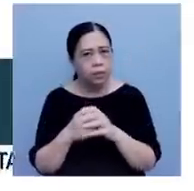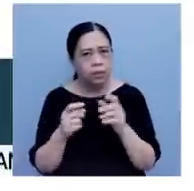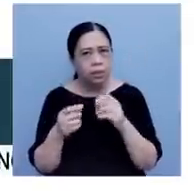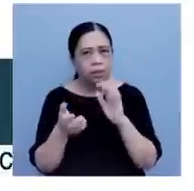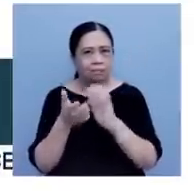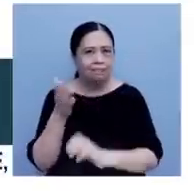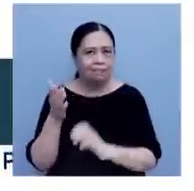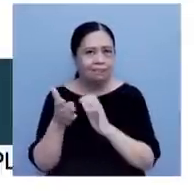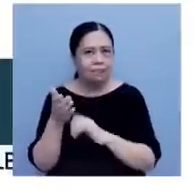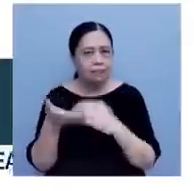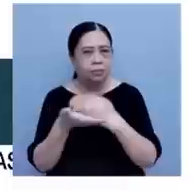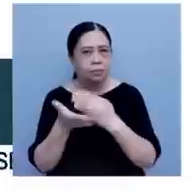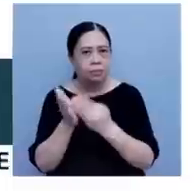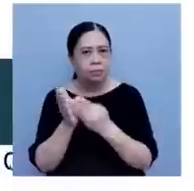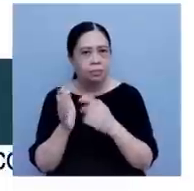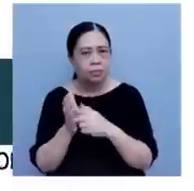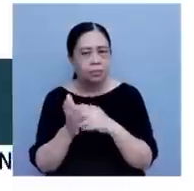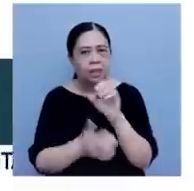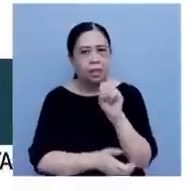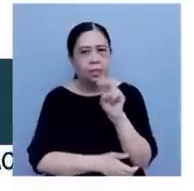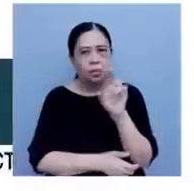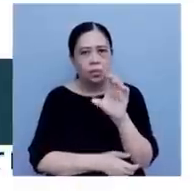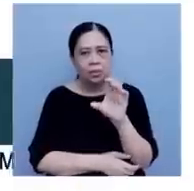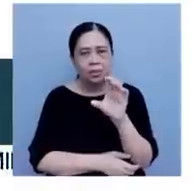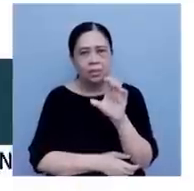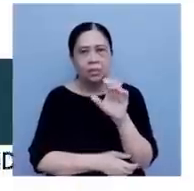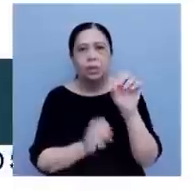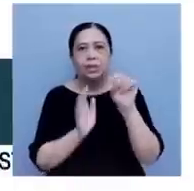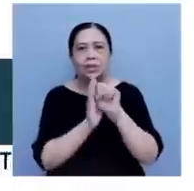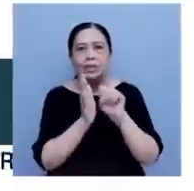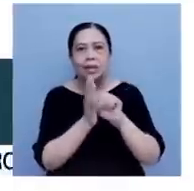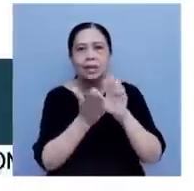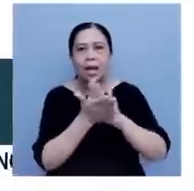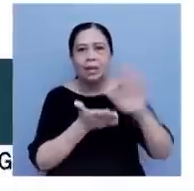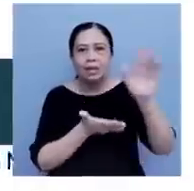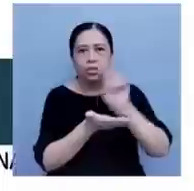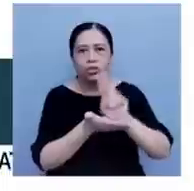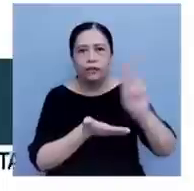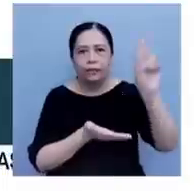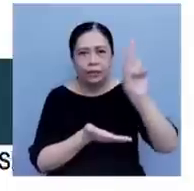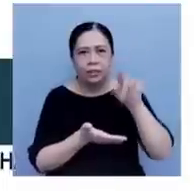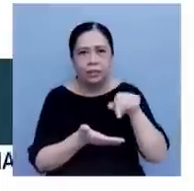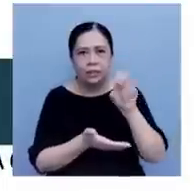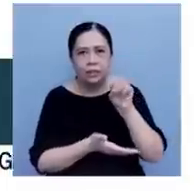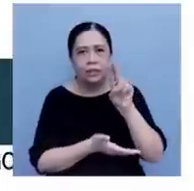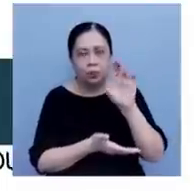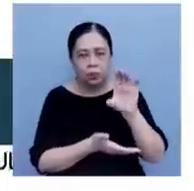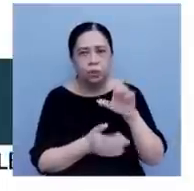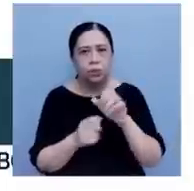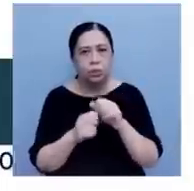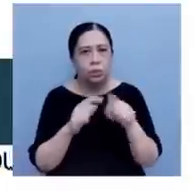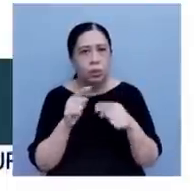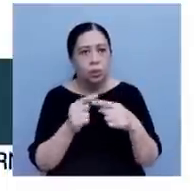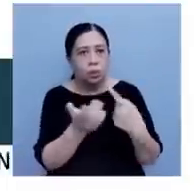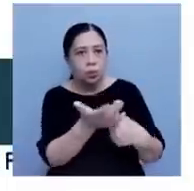in the budget of the SUCs? And is there something else that can be done regarding this once the plenary debates